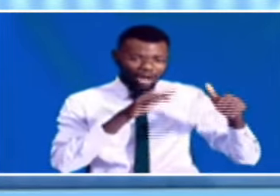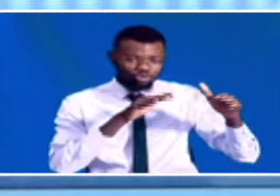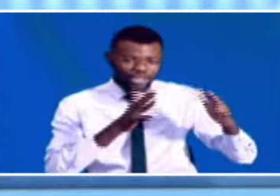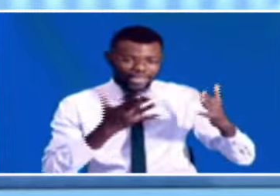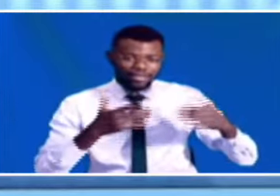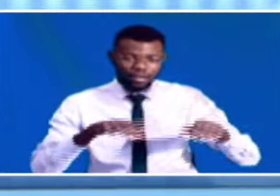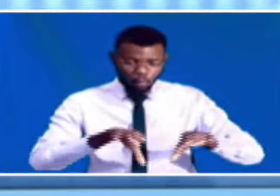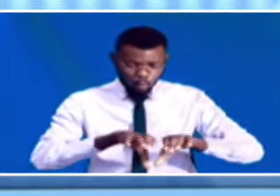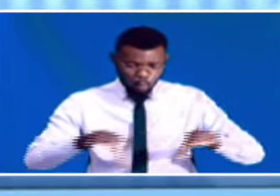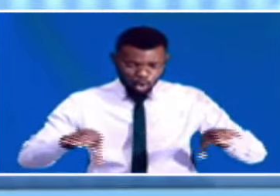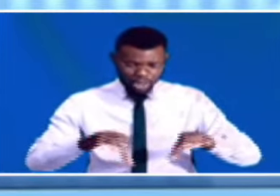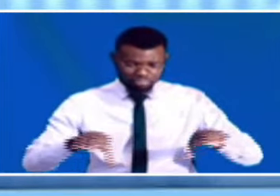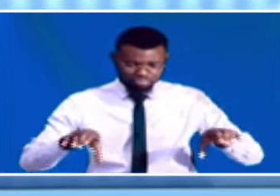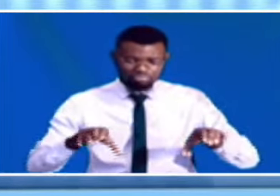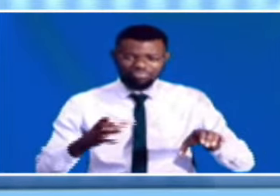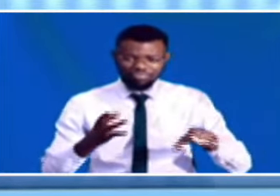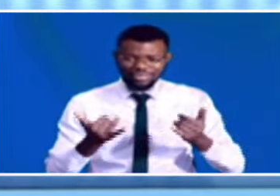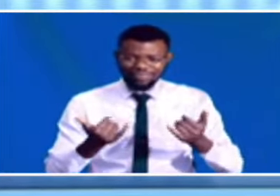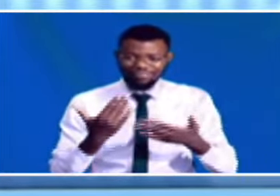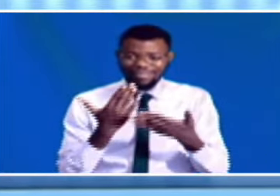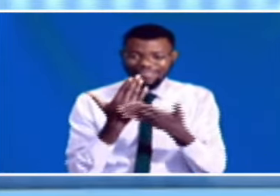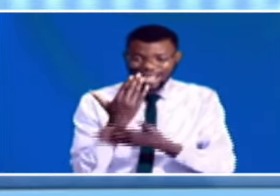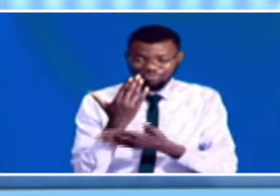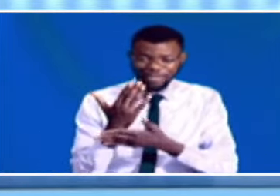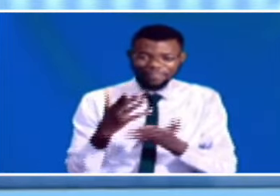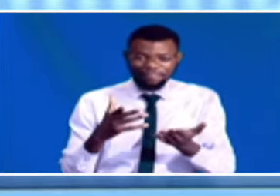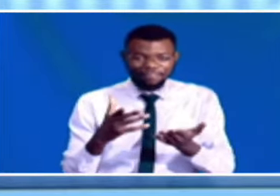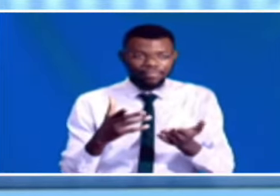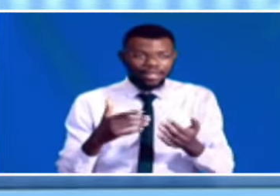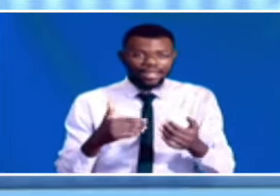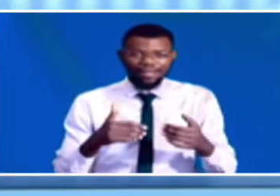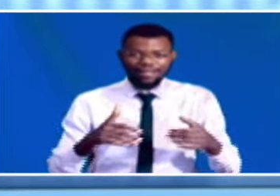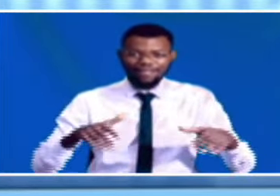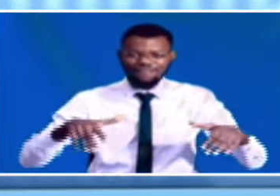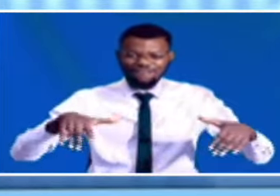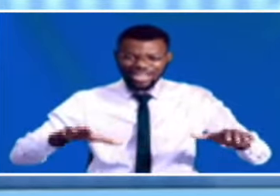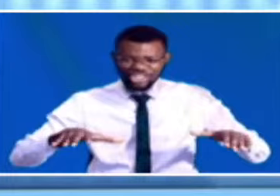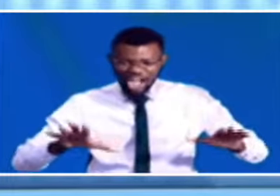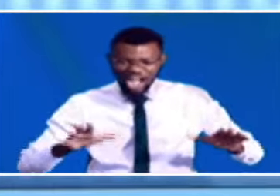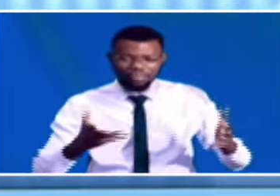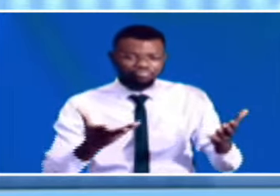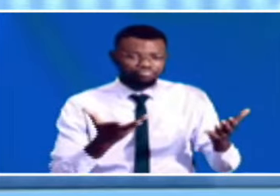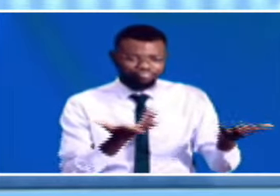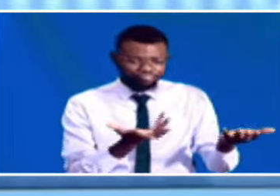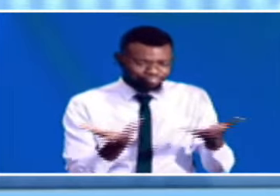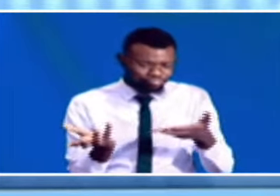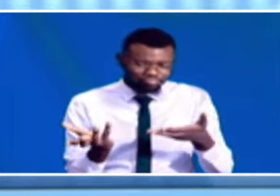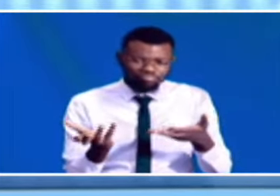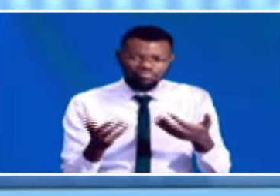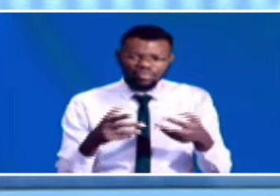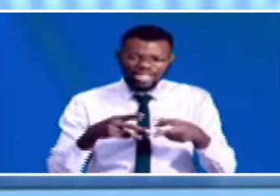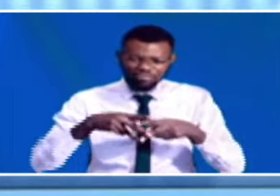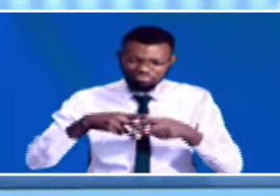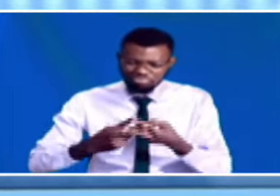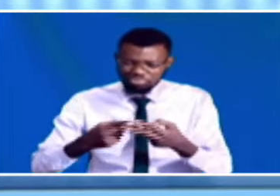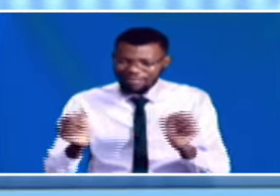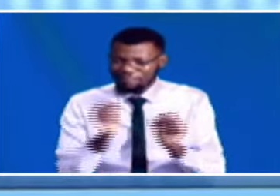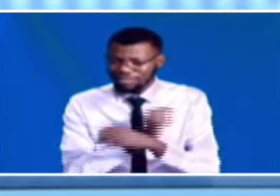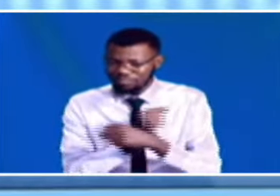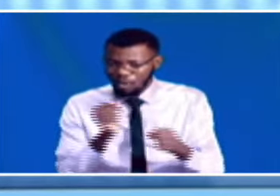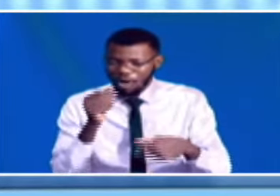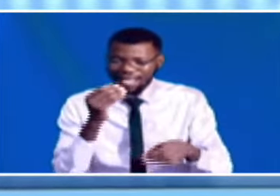year. The nation grapples with the consequences of importing furniture, lacking repairability, maintenance, and functionality